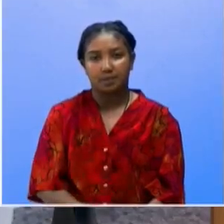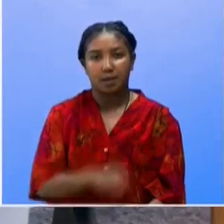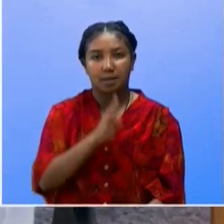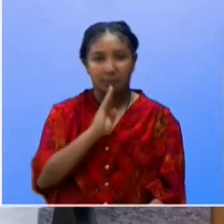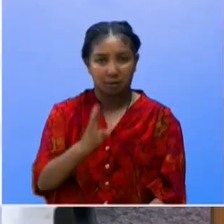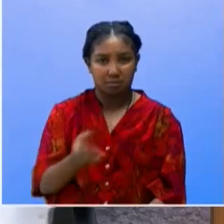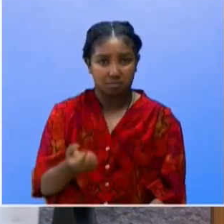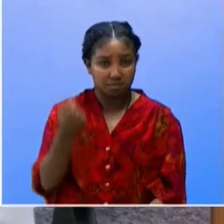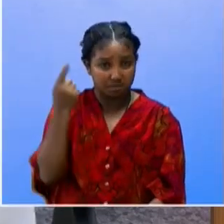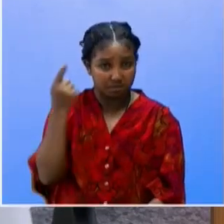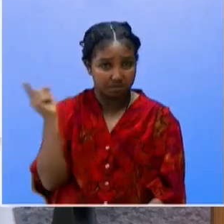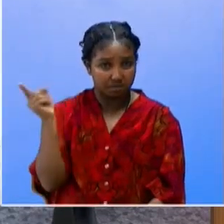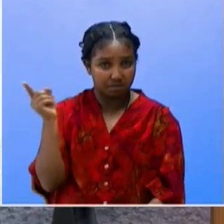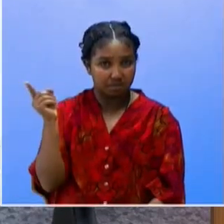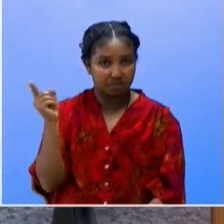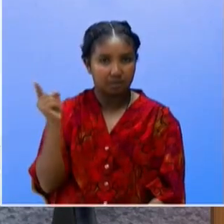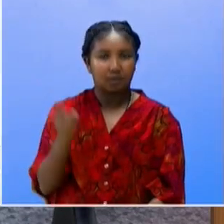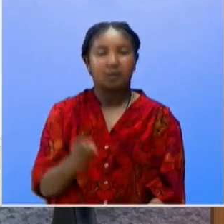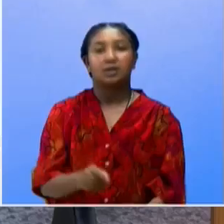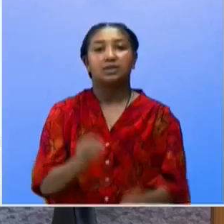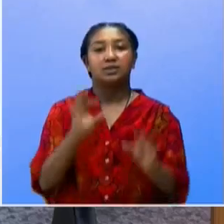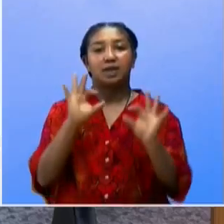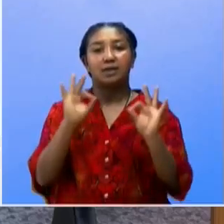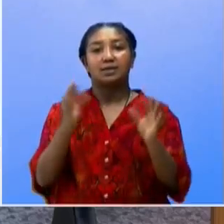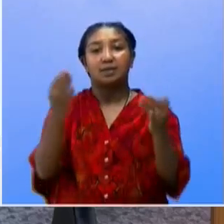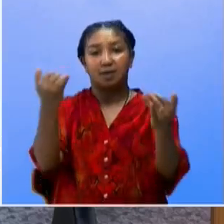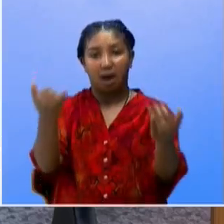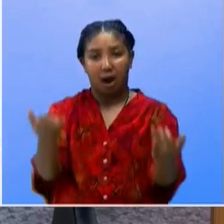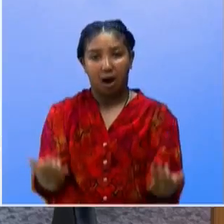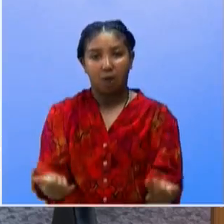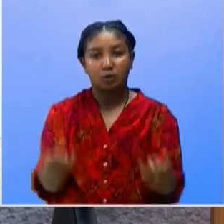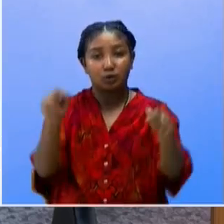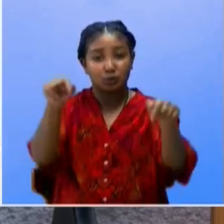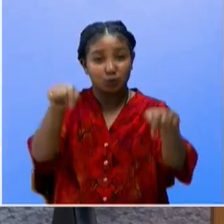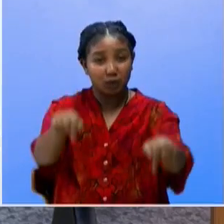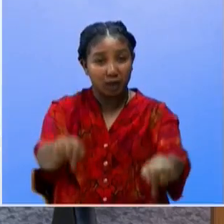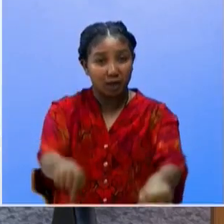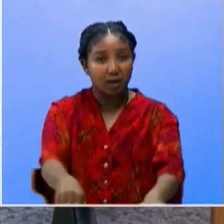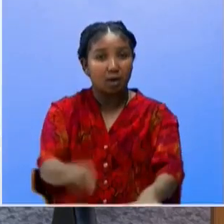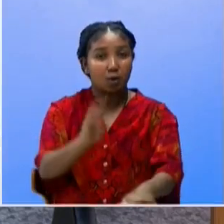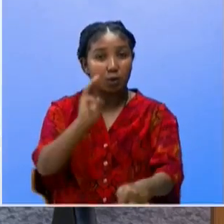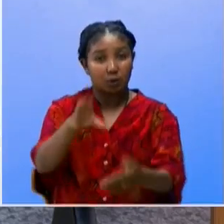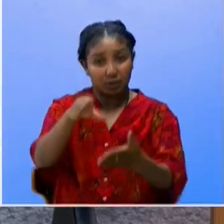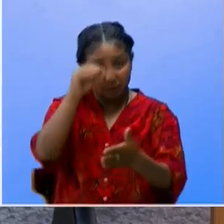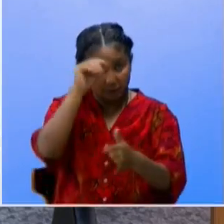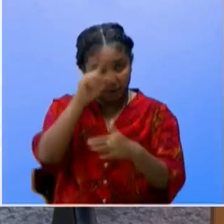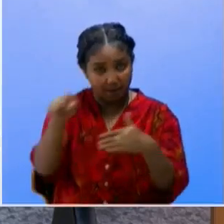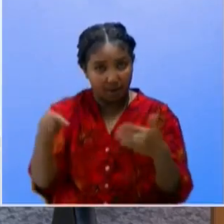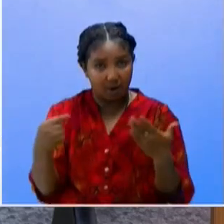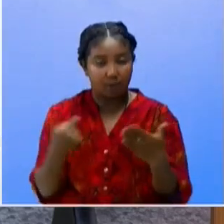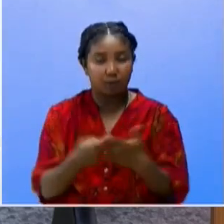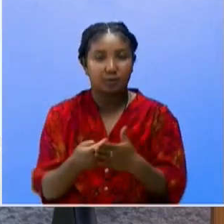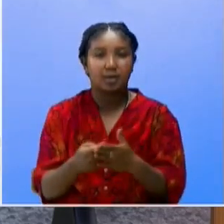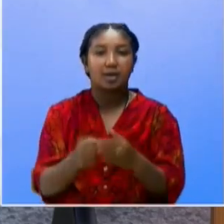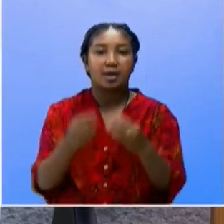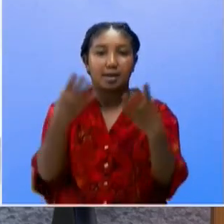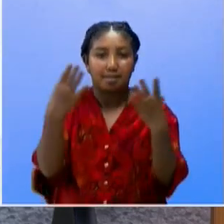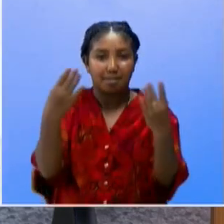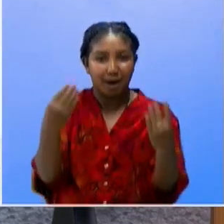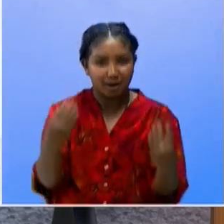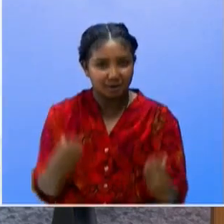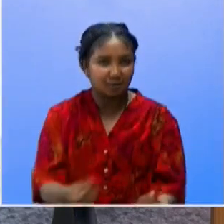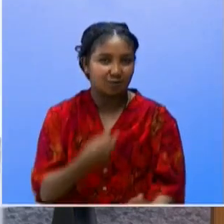Is it clear? Nice. Now, today we are going to talk about passive